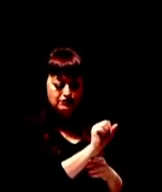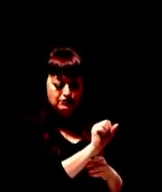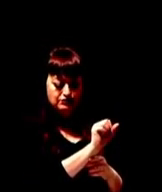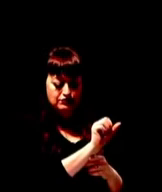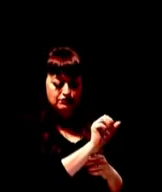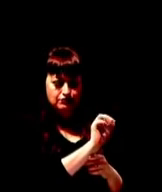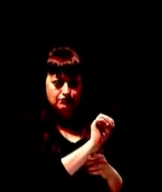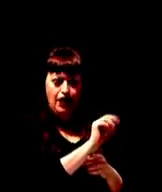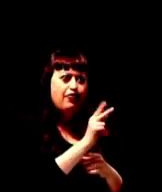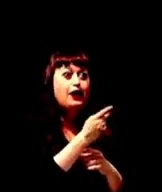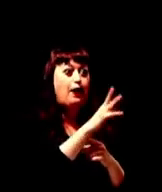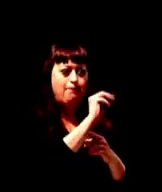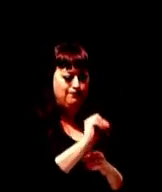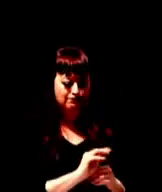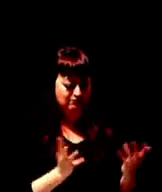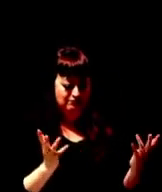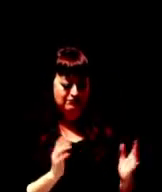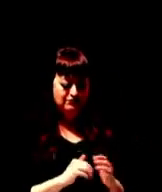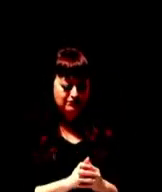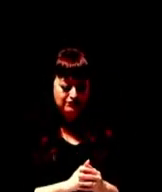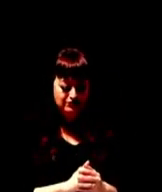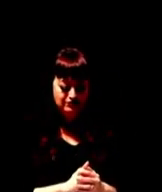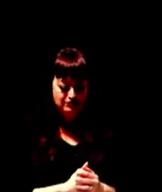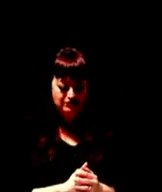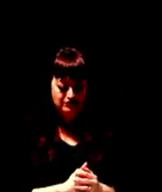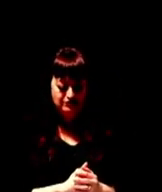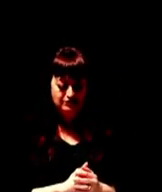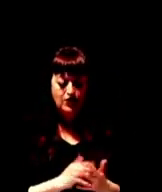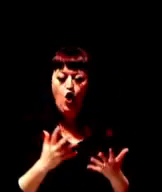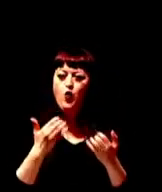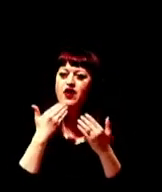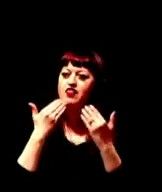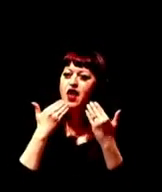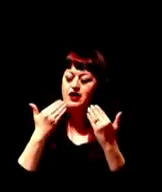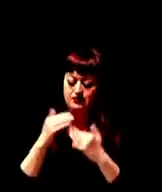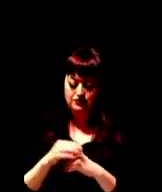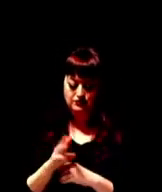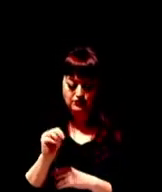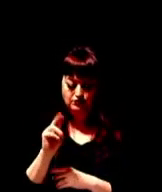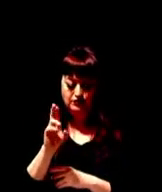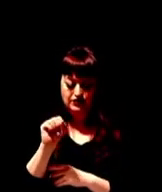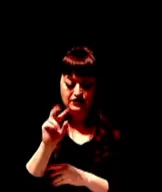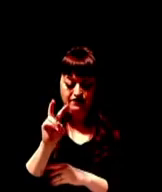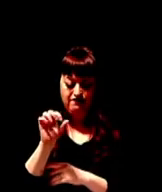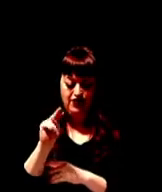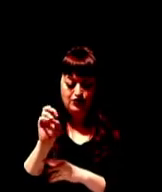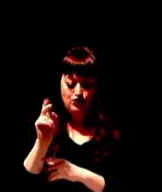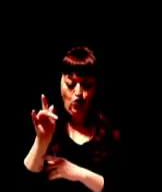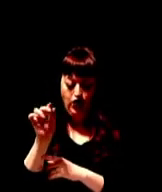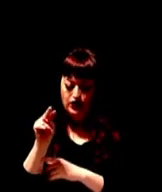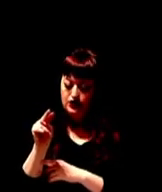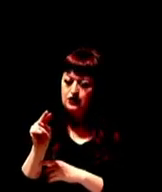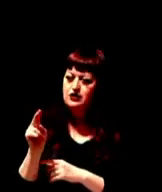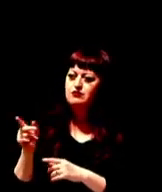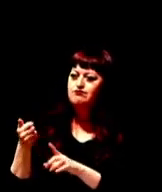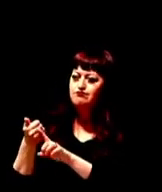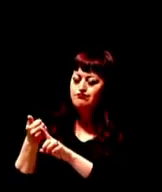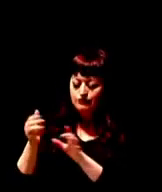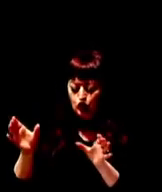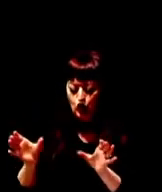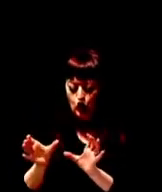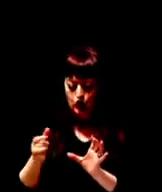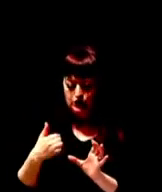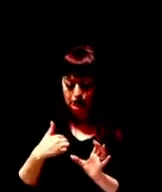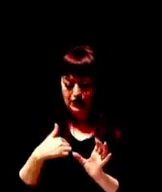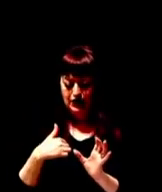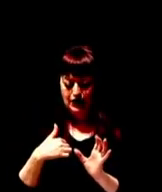C-R-Y-S, anthemum. I want to thank Mrs. Van Zuylen for encouraging me to